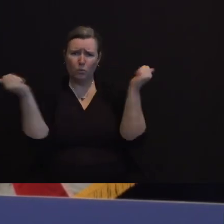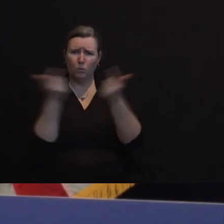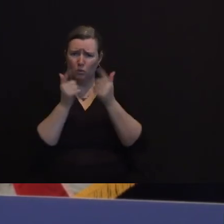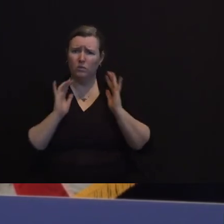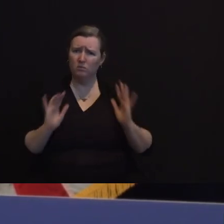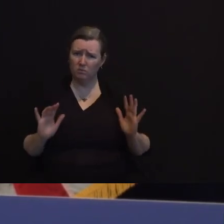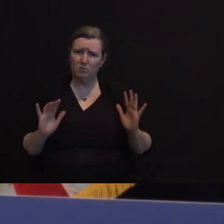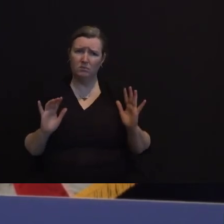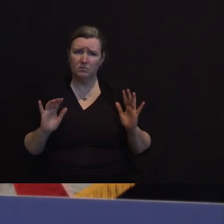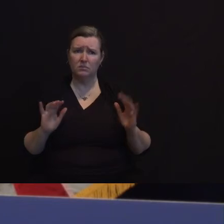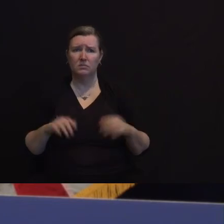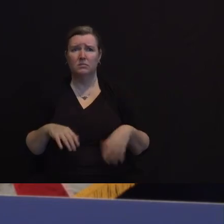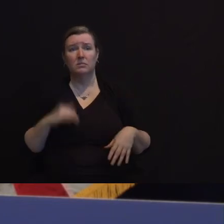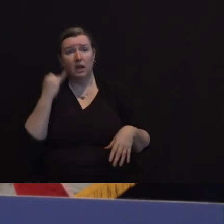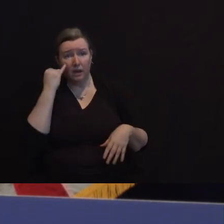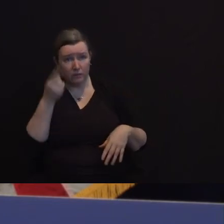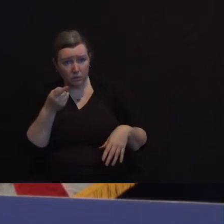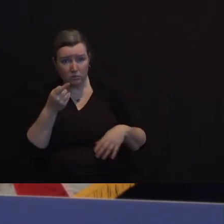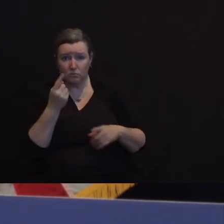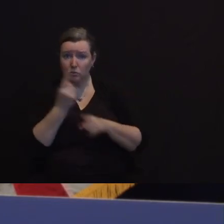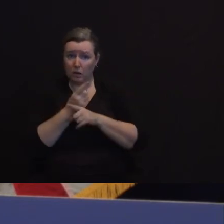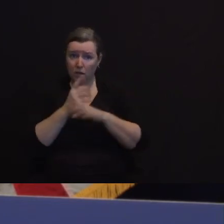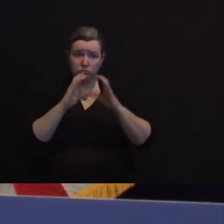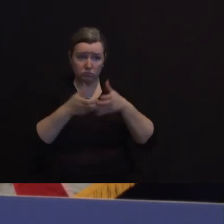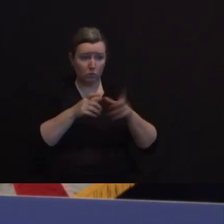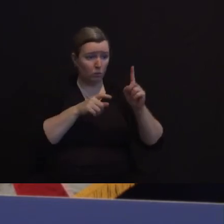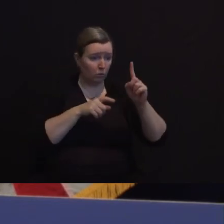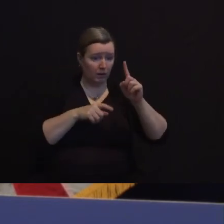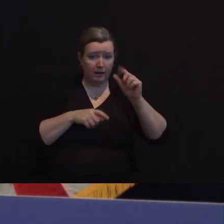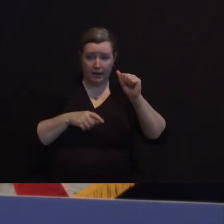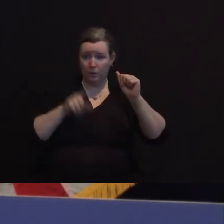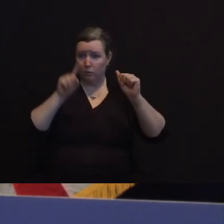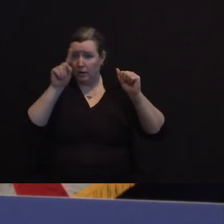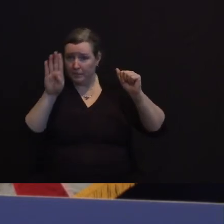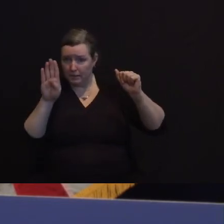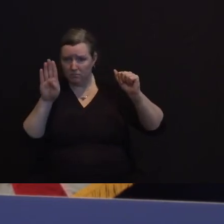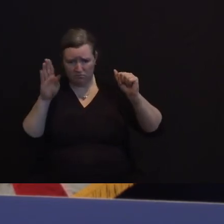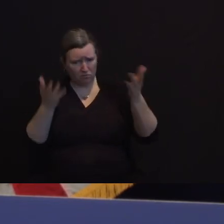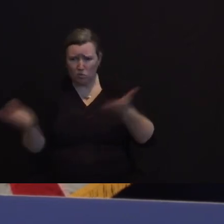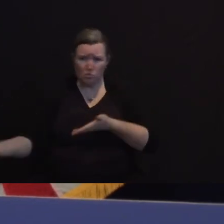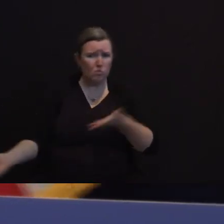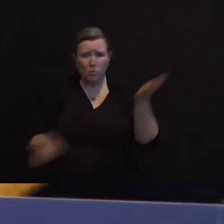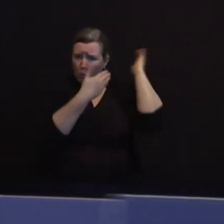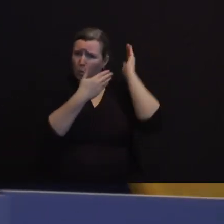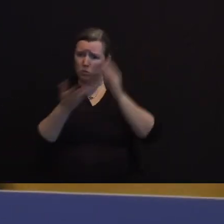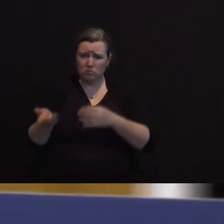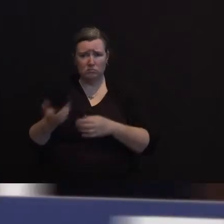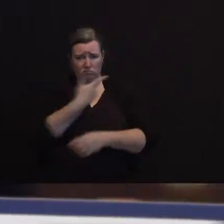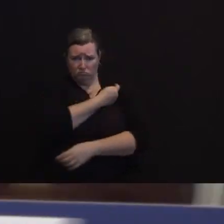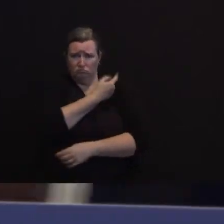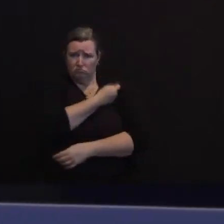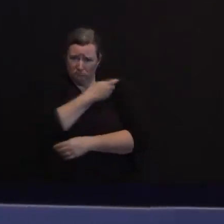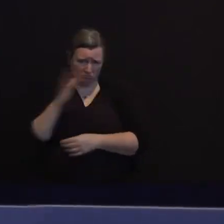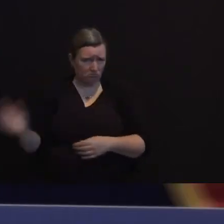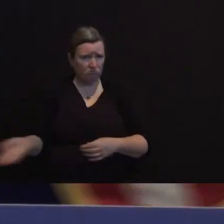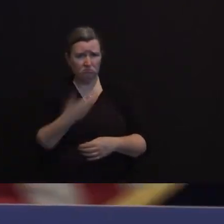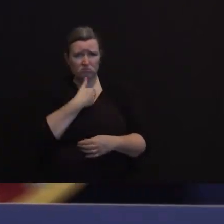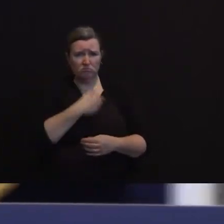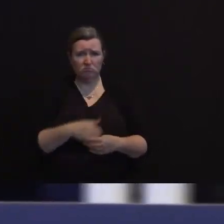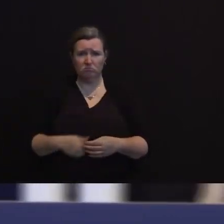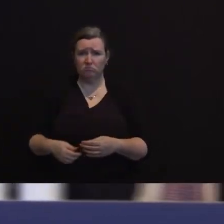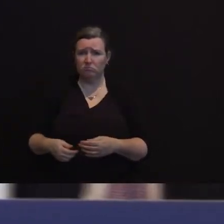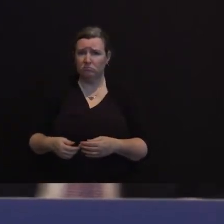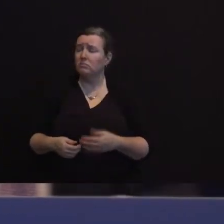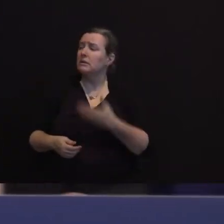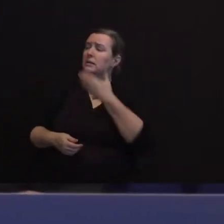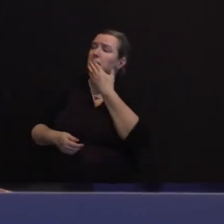they're eligible, then they should try to get schedule an appointment if they can. Well said. Thank you. Sir, you got anything? Yep.